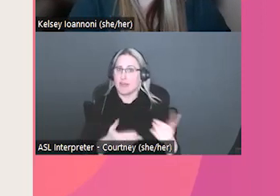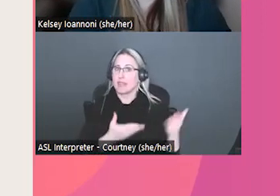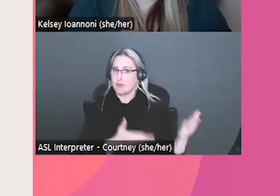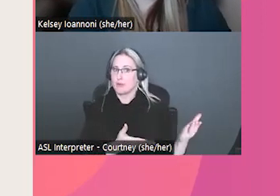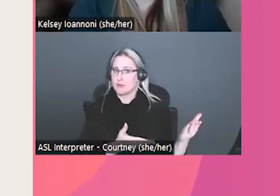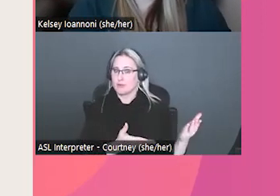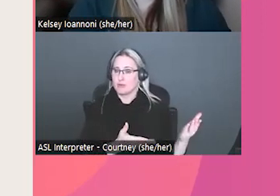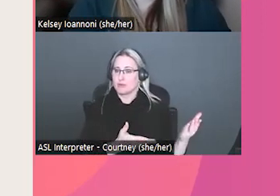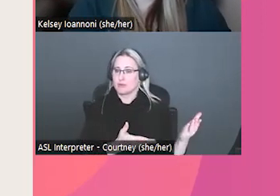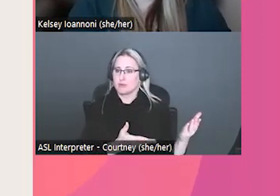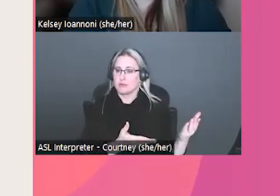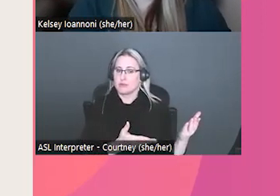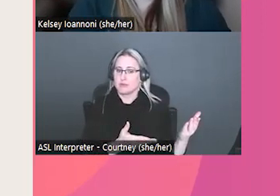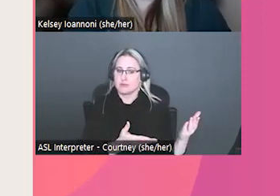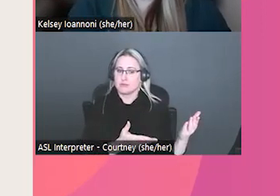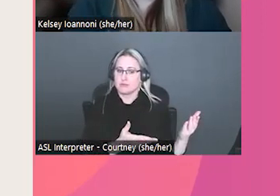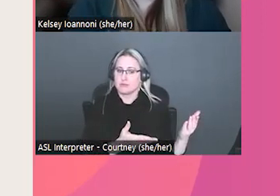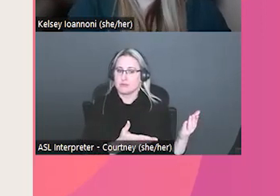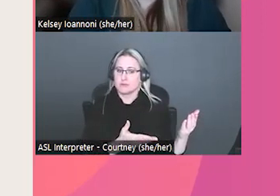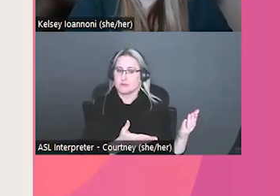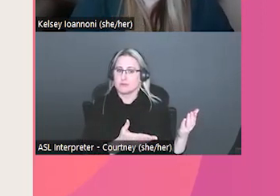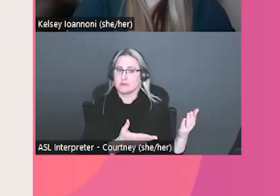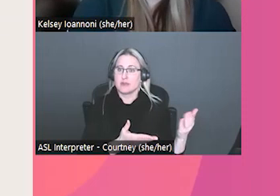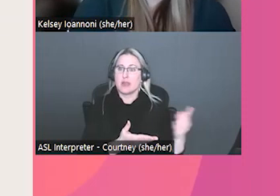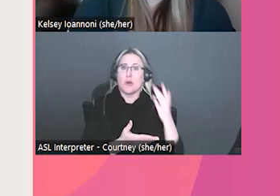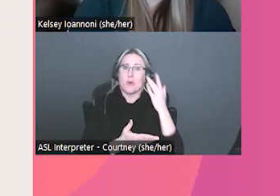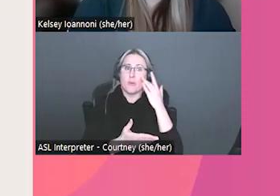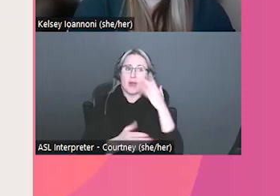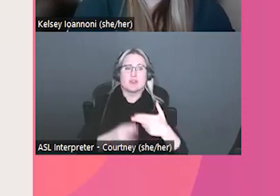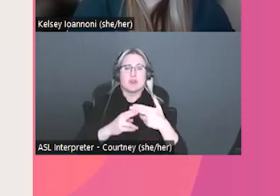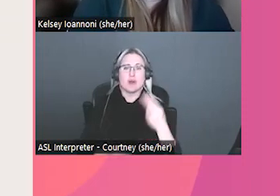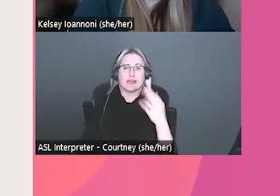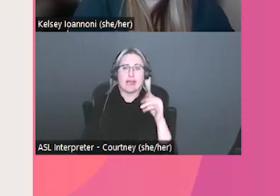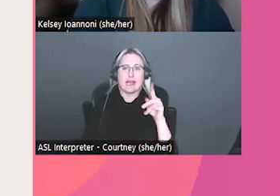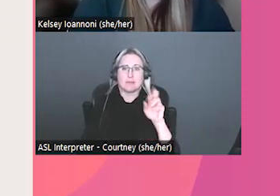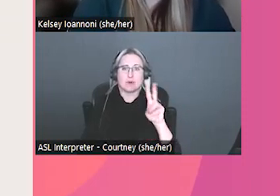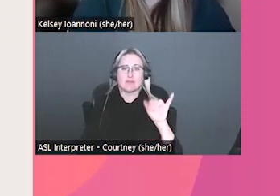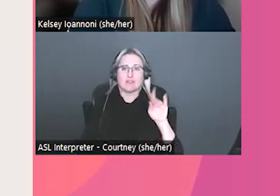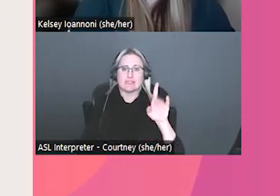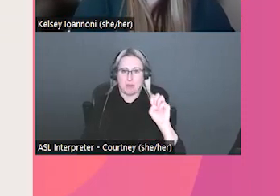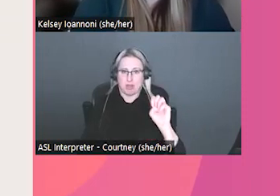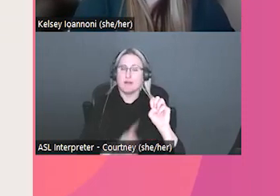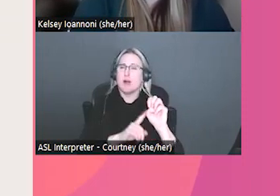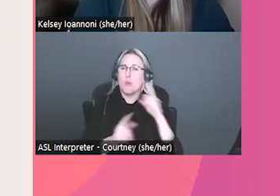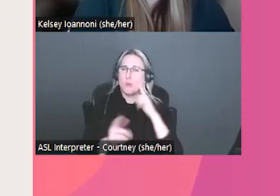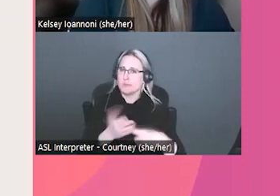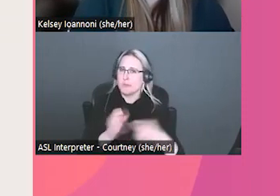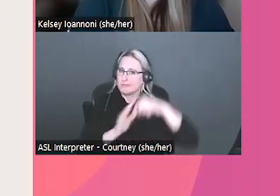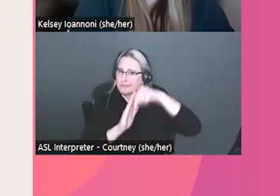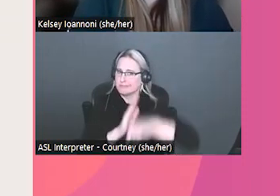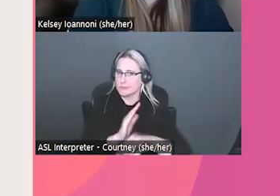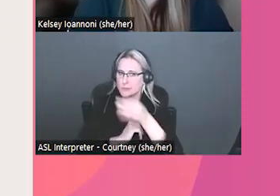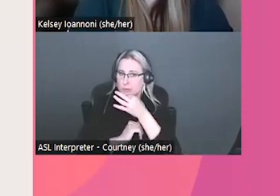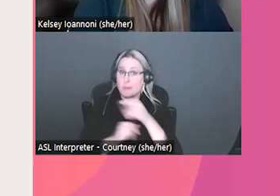among healthcare providers for what we call this hypervisible context, which I'll discuss in a little bit. But ultimately, it results in